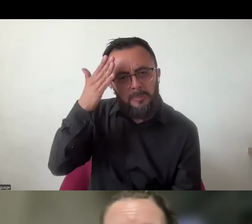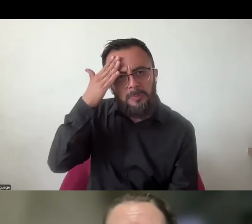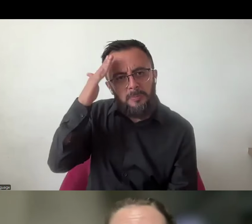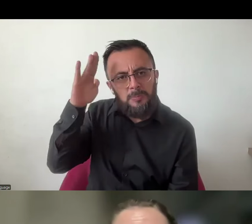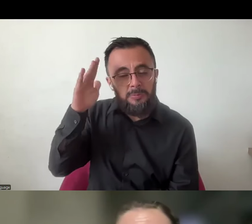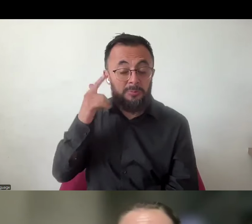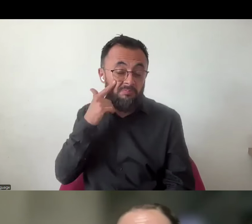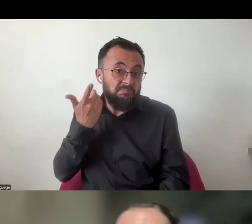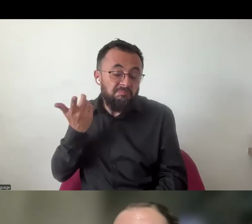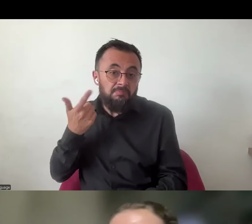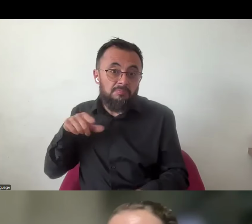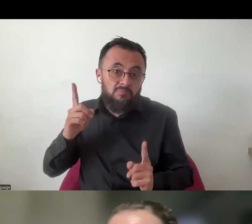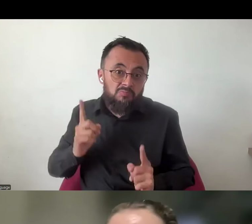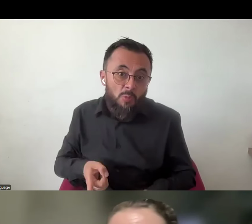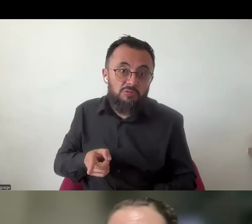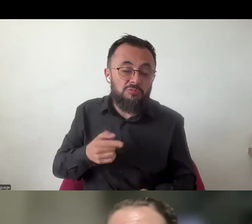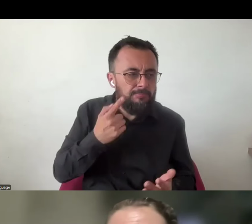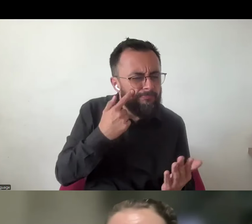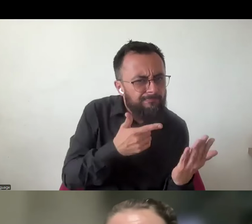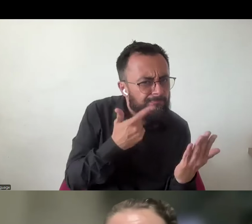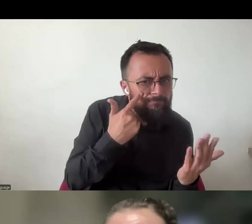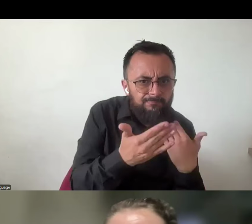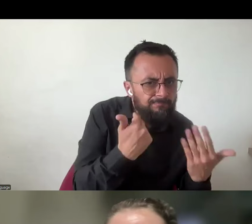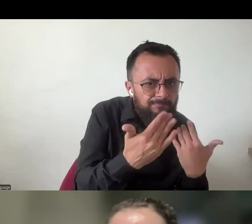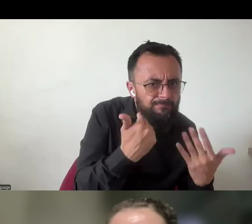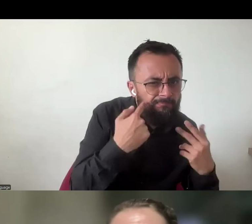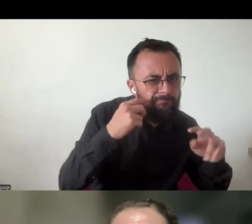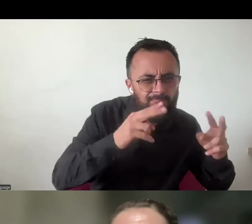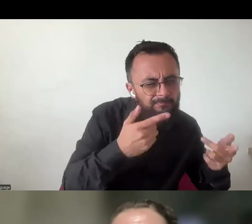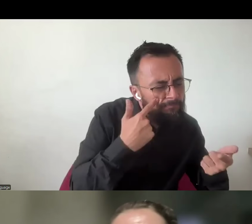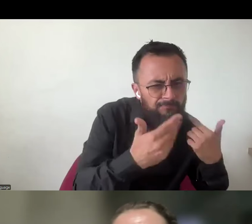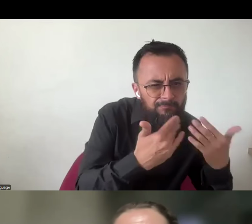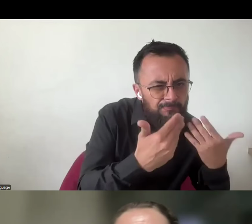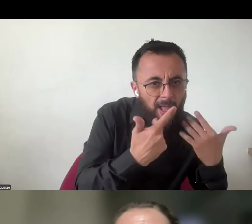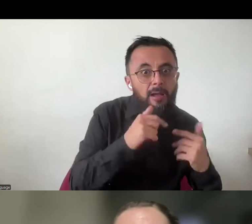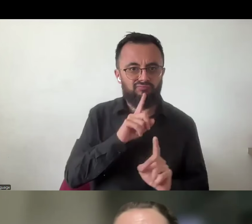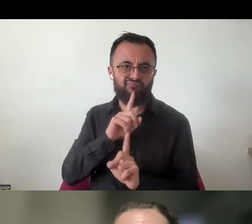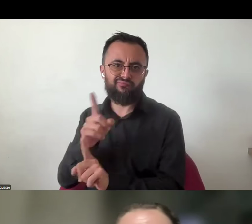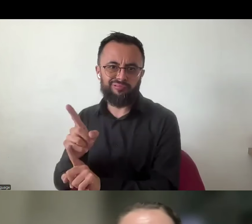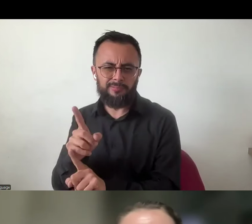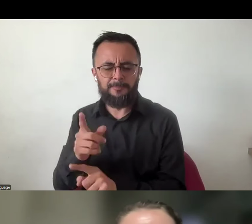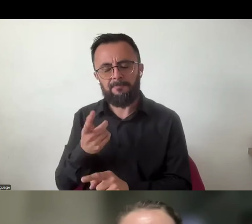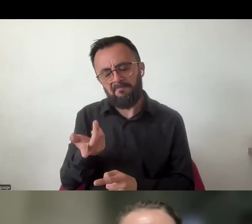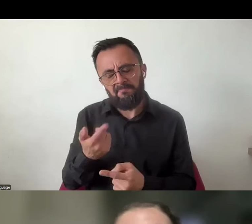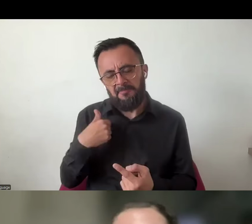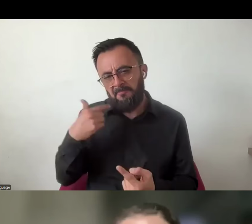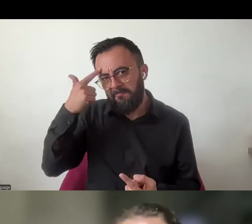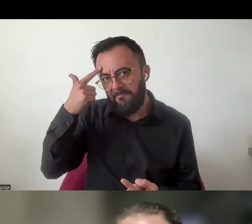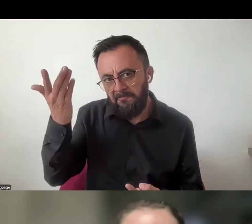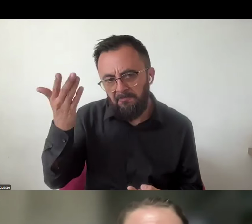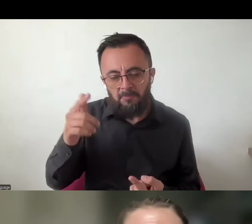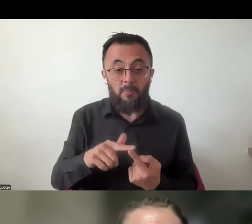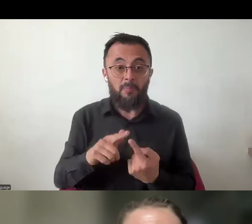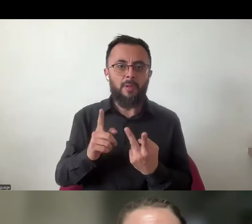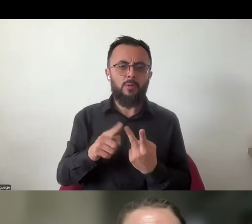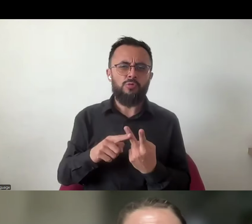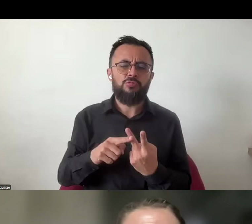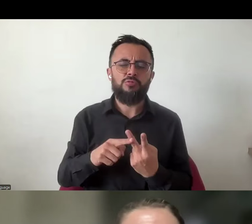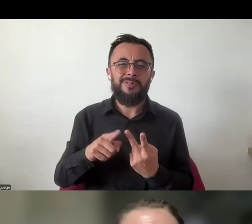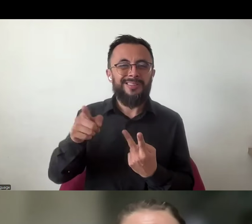my understanding is that the other guide that you mentioned is looking at strengthening